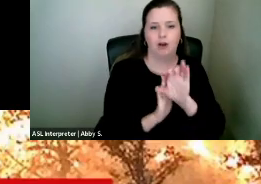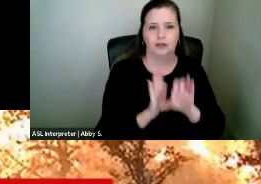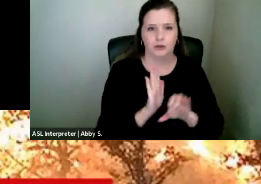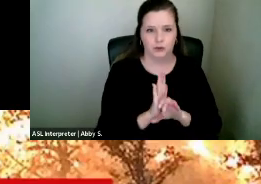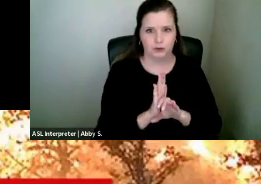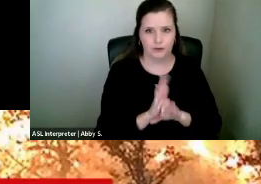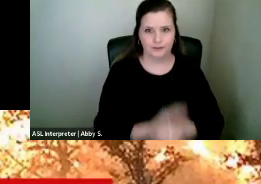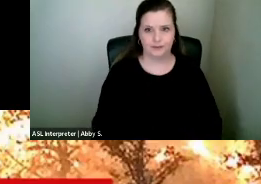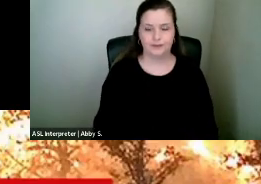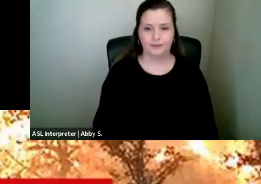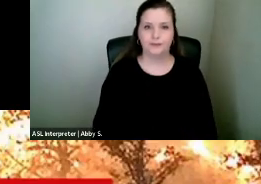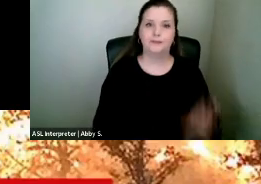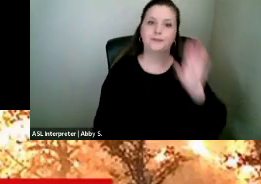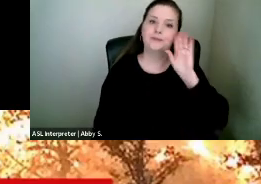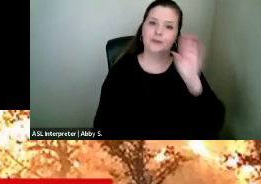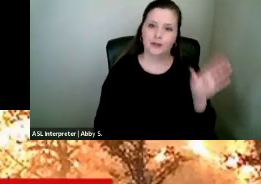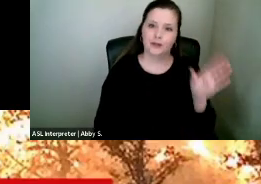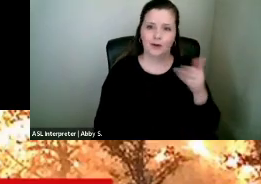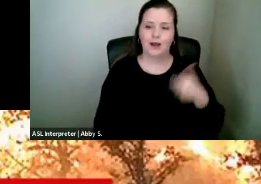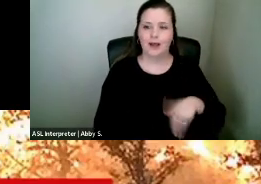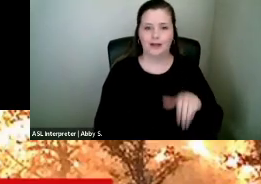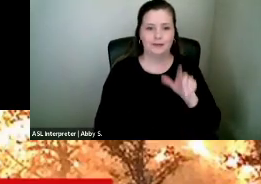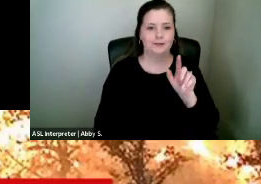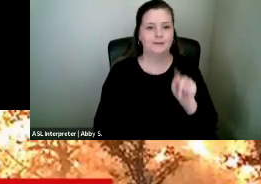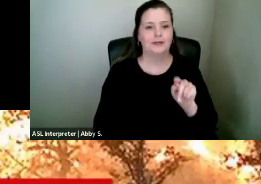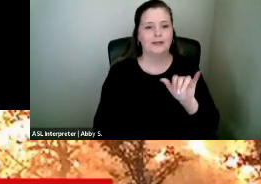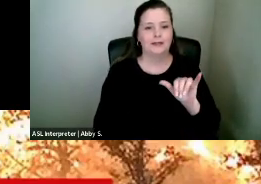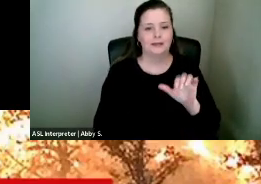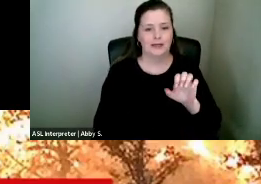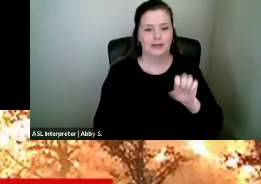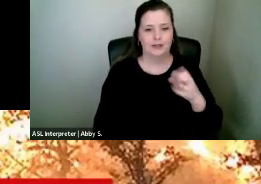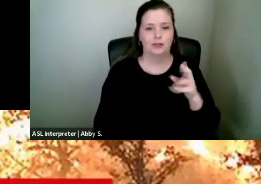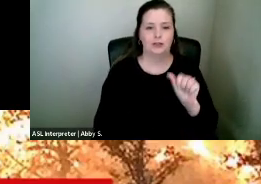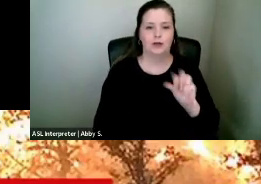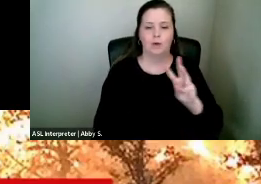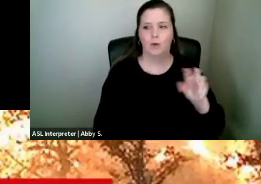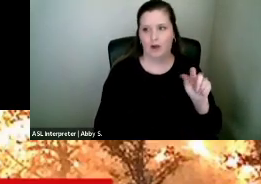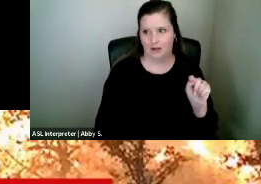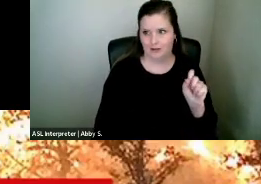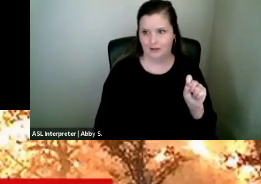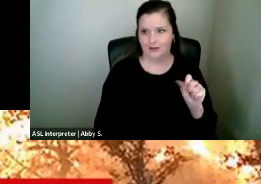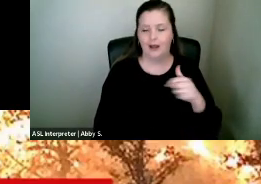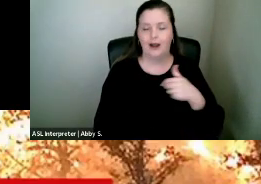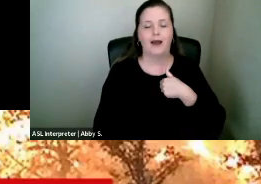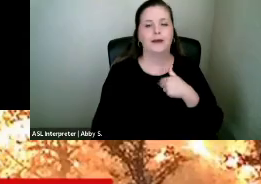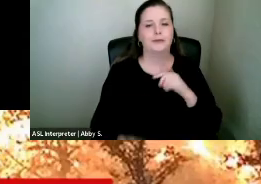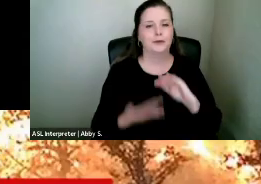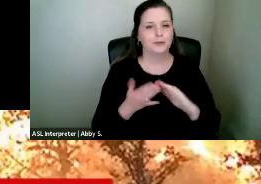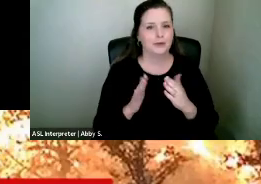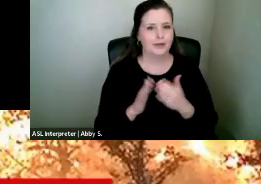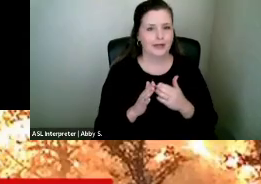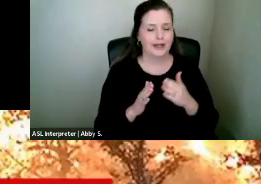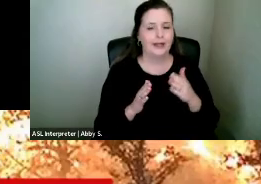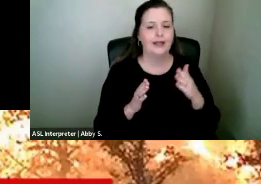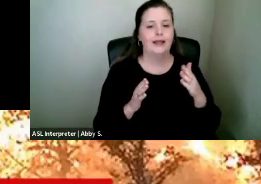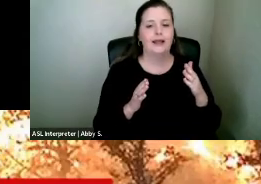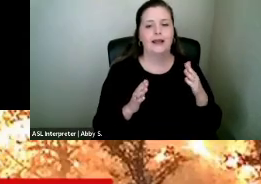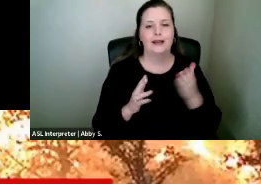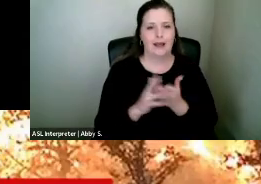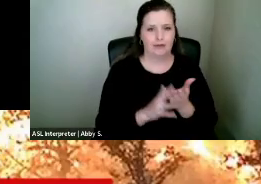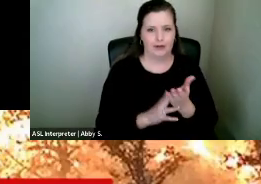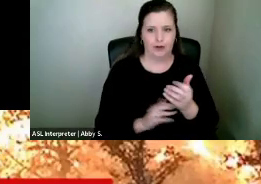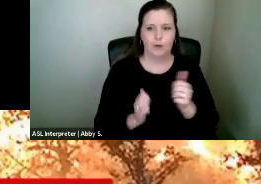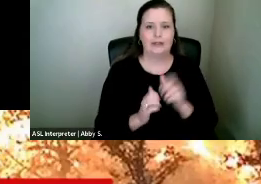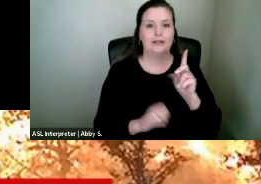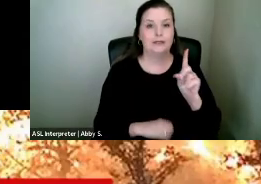Hello, everyone. My name is Taisha Watts, and I am the Community Navigator with Disability Rights Texas. And